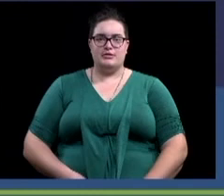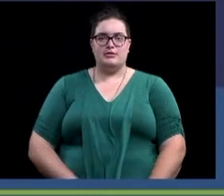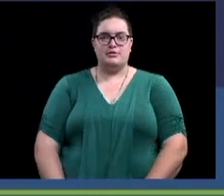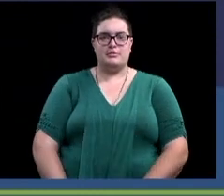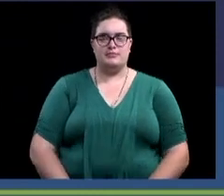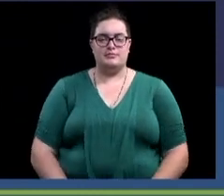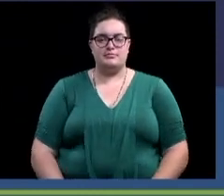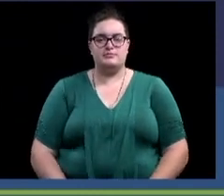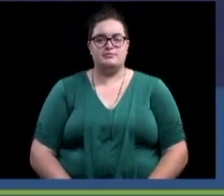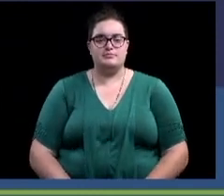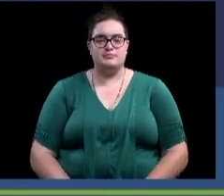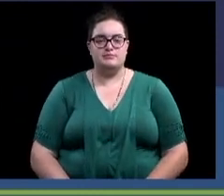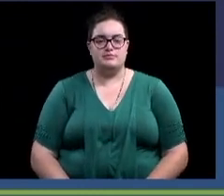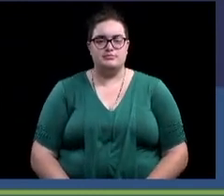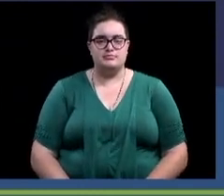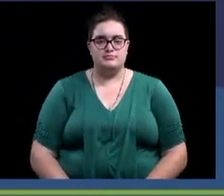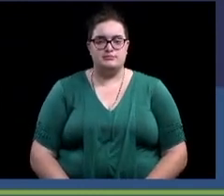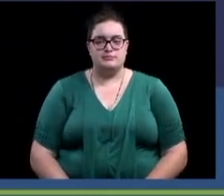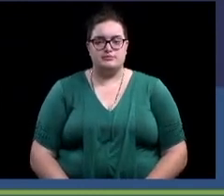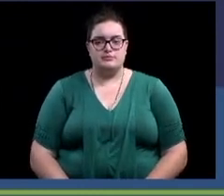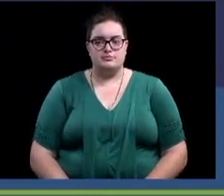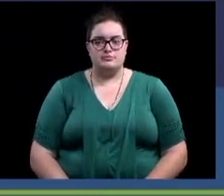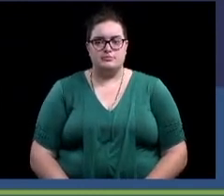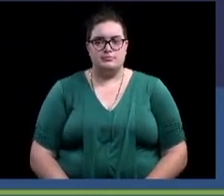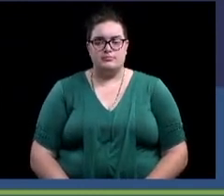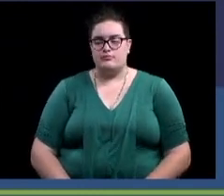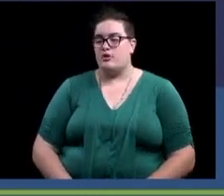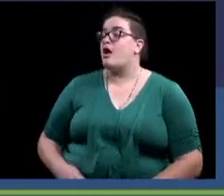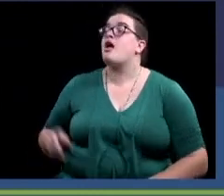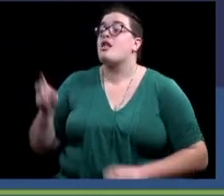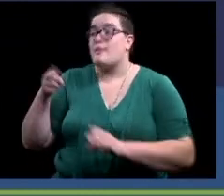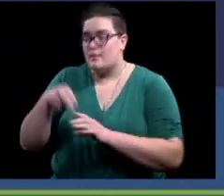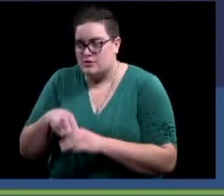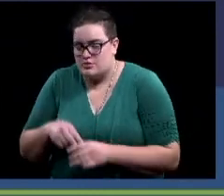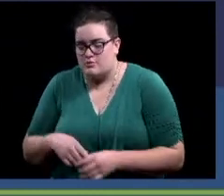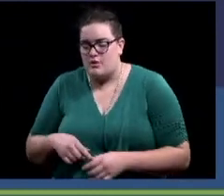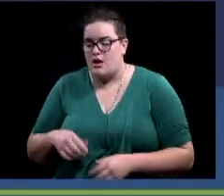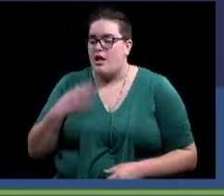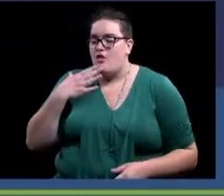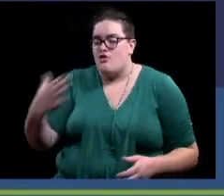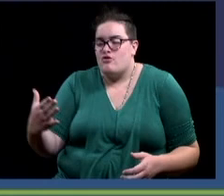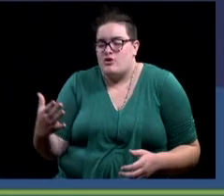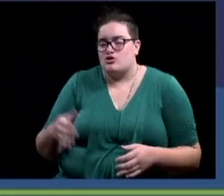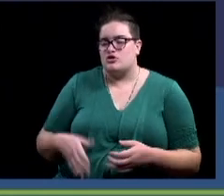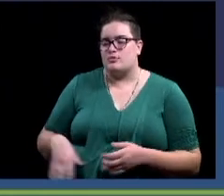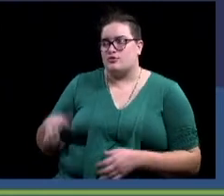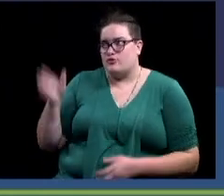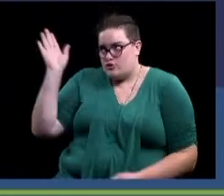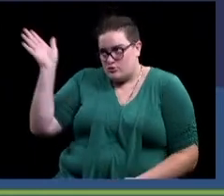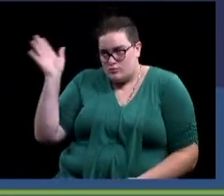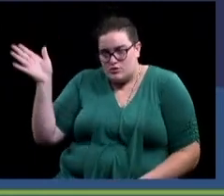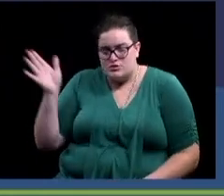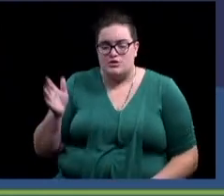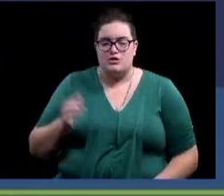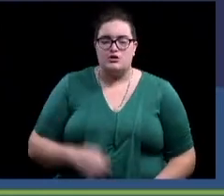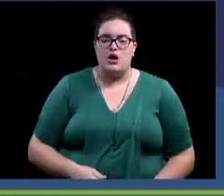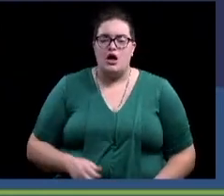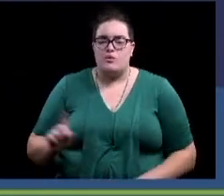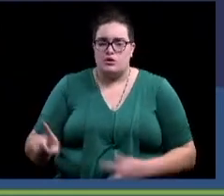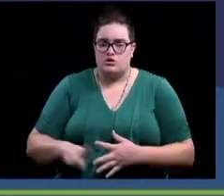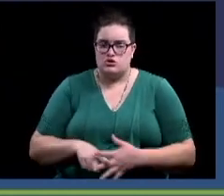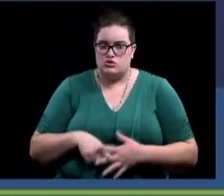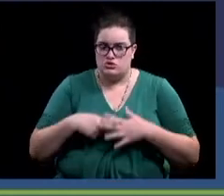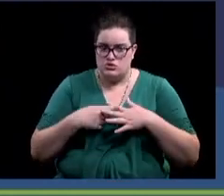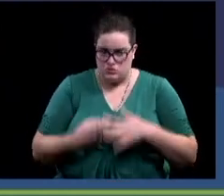I'll jump in here. Chief, thank you so much for the presentation. I would like to start off by saying, first and foremost, congratulations on